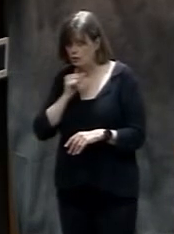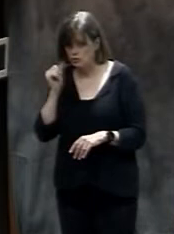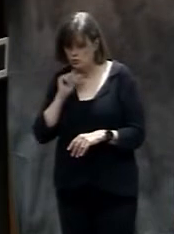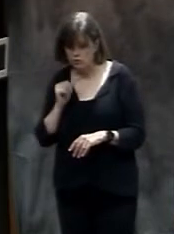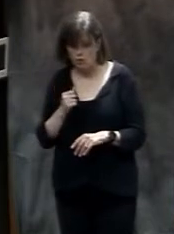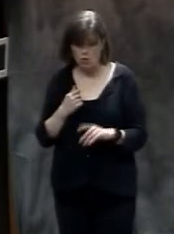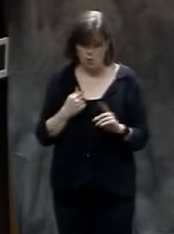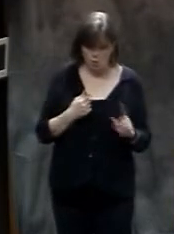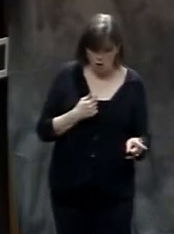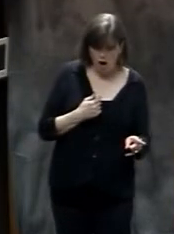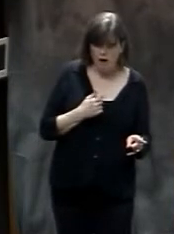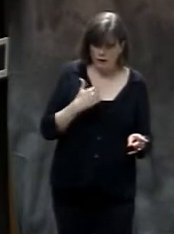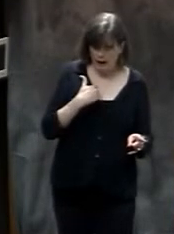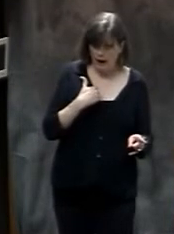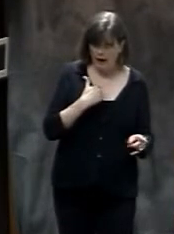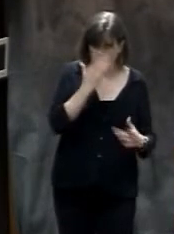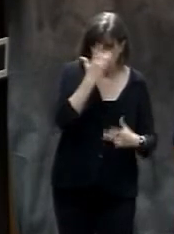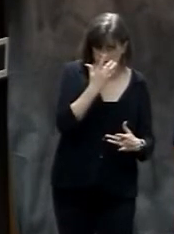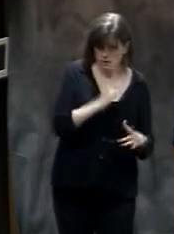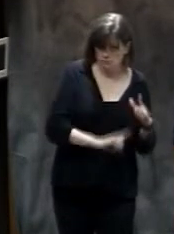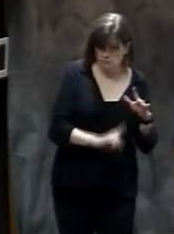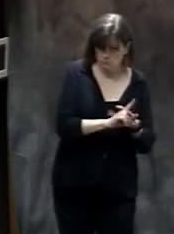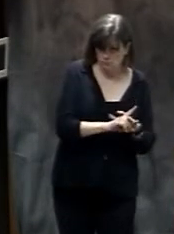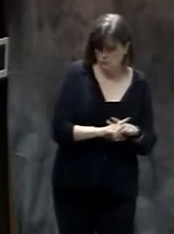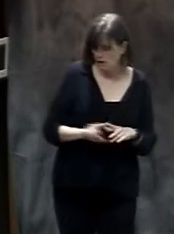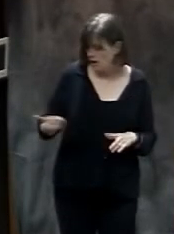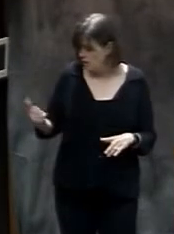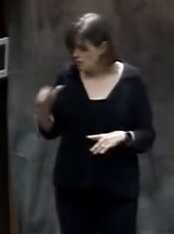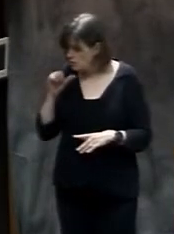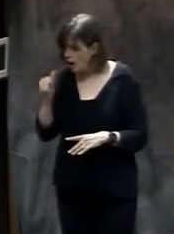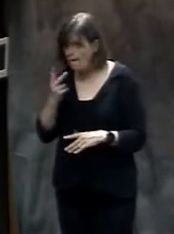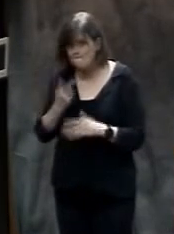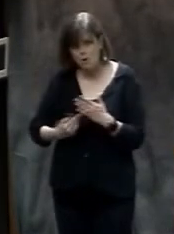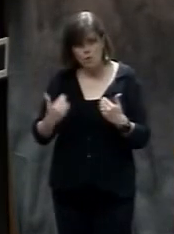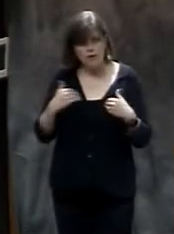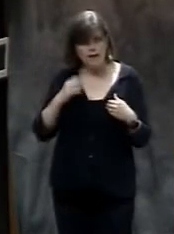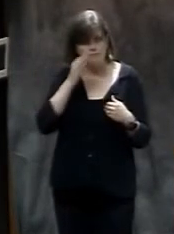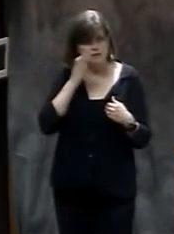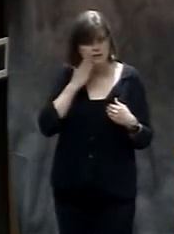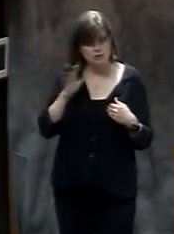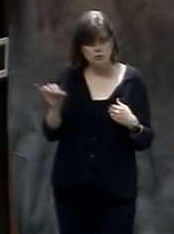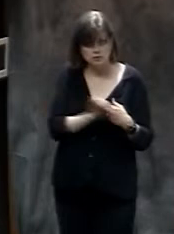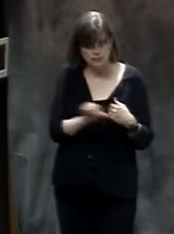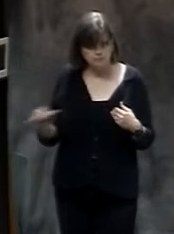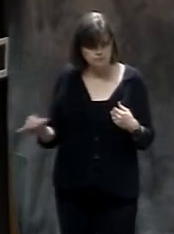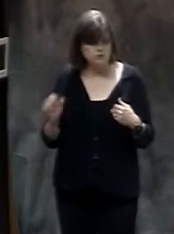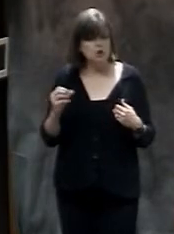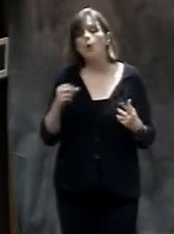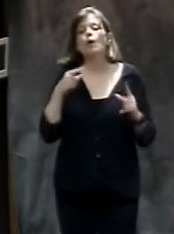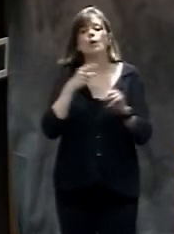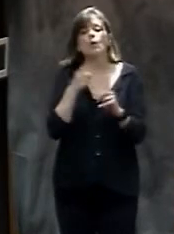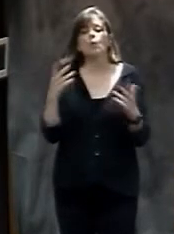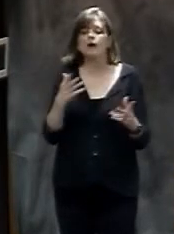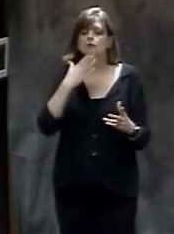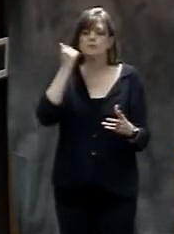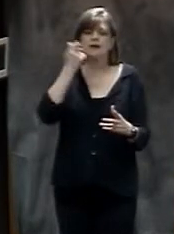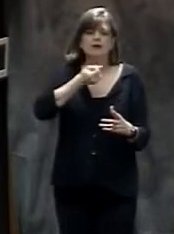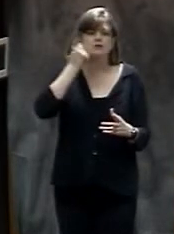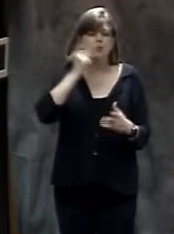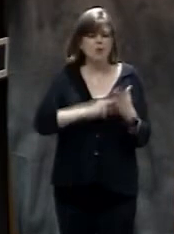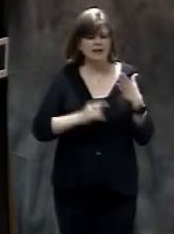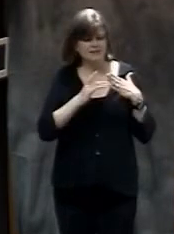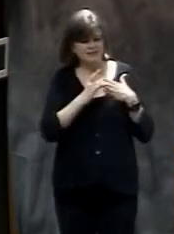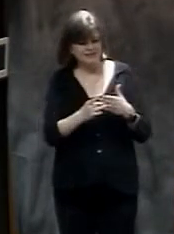and yet both have mosquitoes. So our goals with this study were to better understand the drivers of dengue transmission,